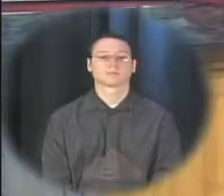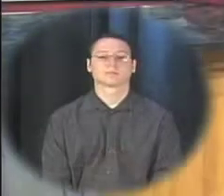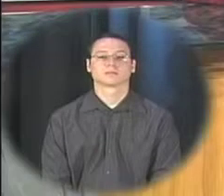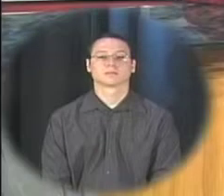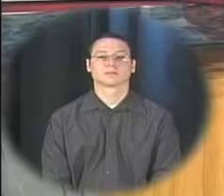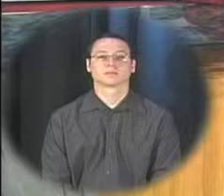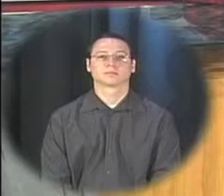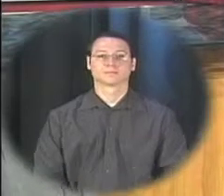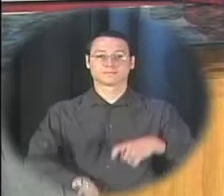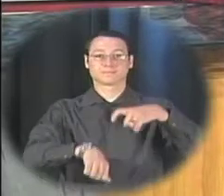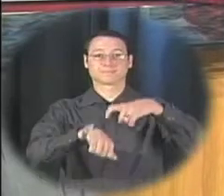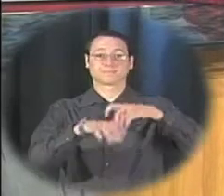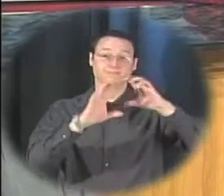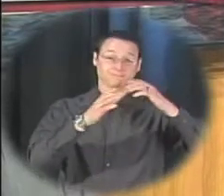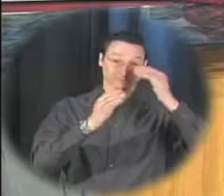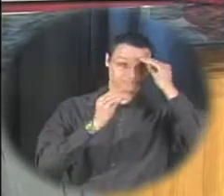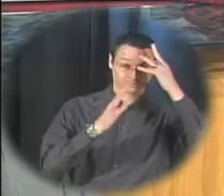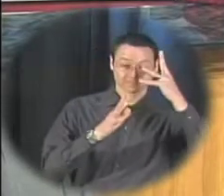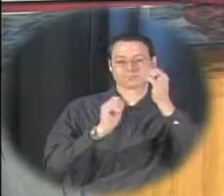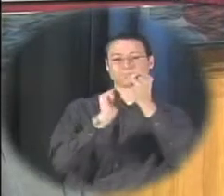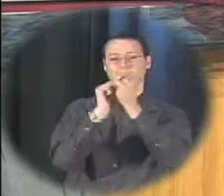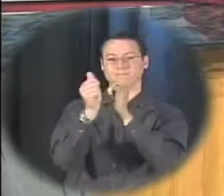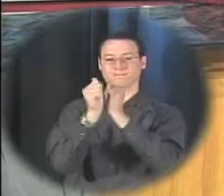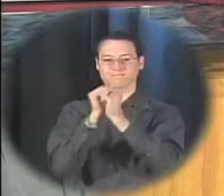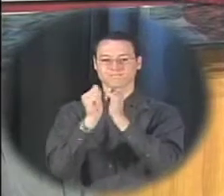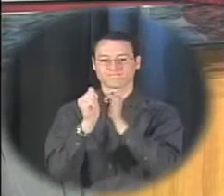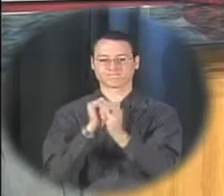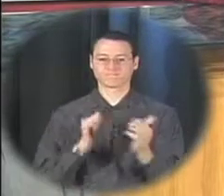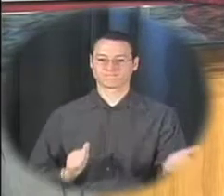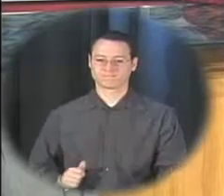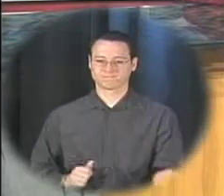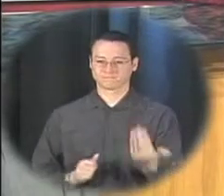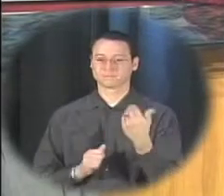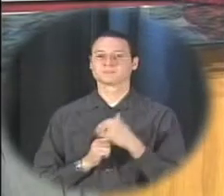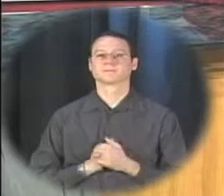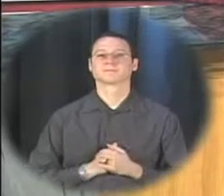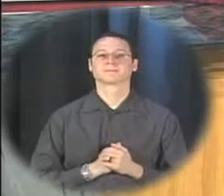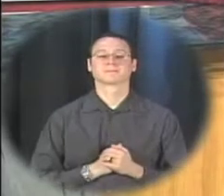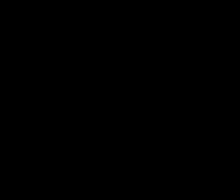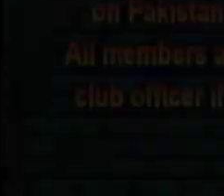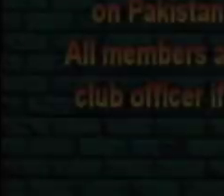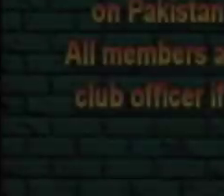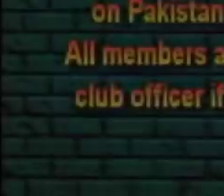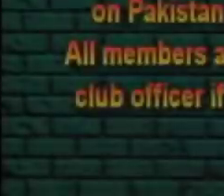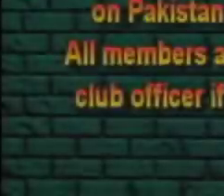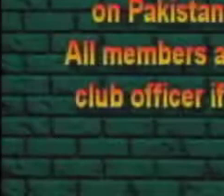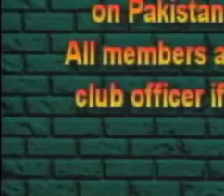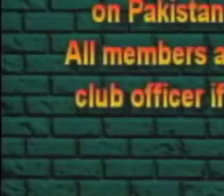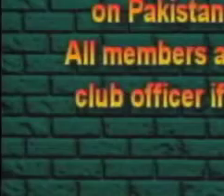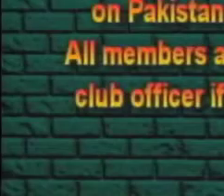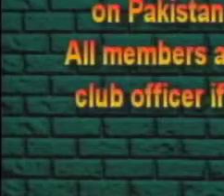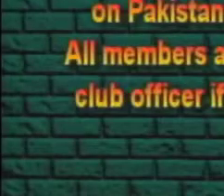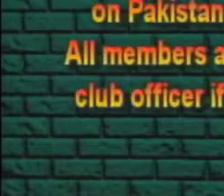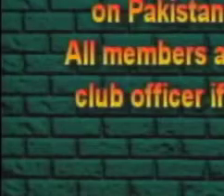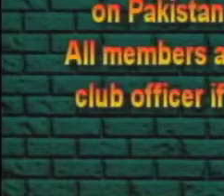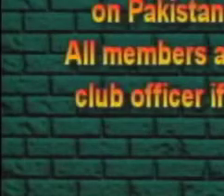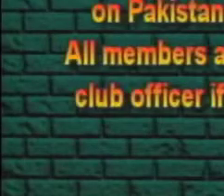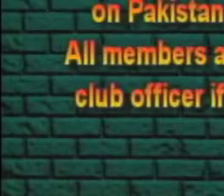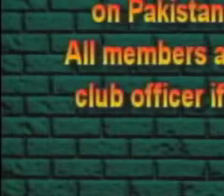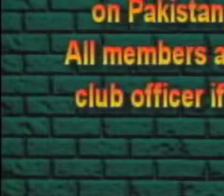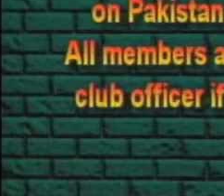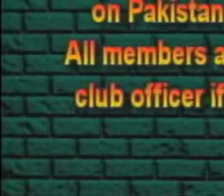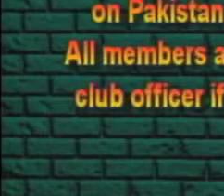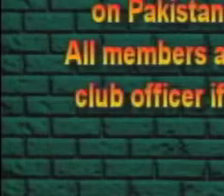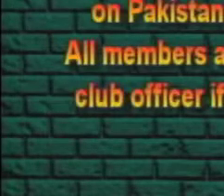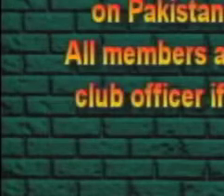now it is time for club news to be followed by sports with a Rachel Burkett the serendipity club will meet on